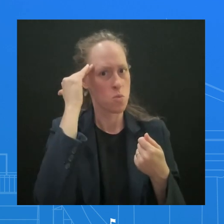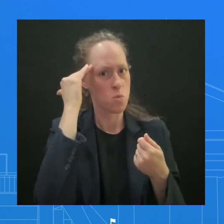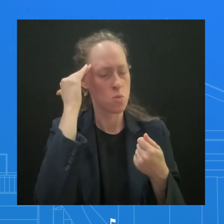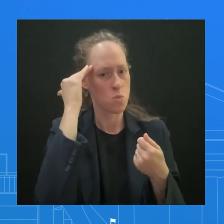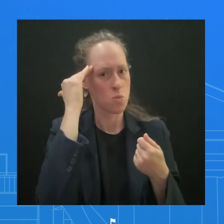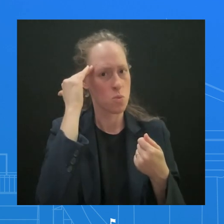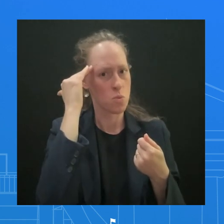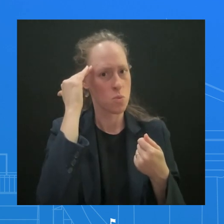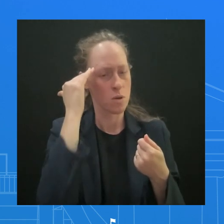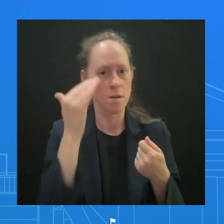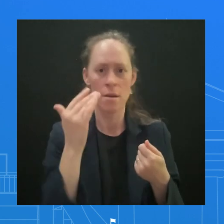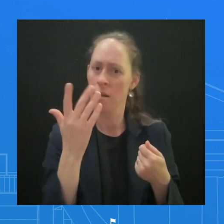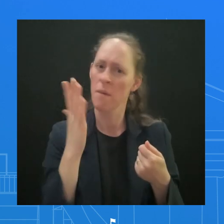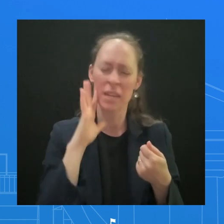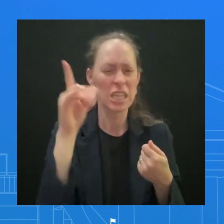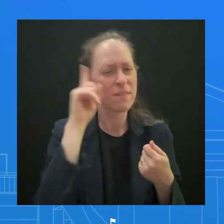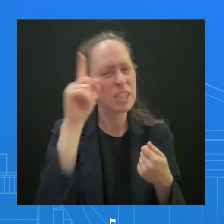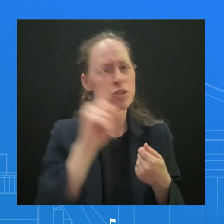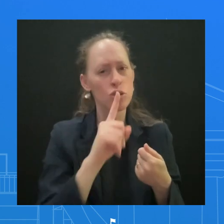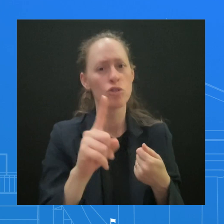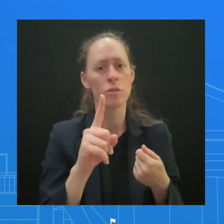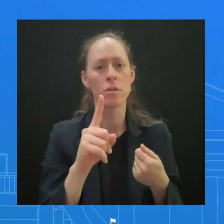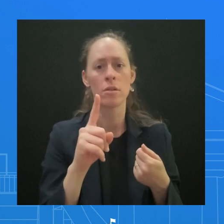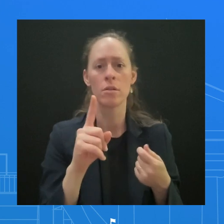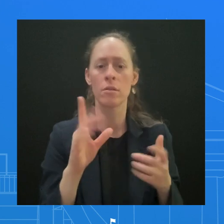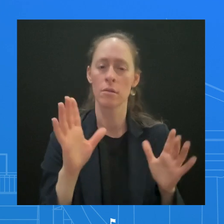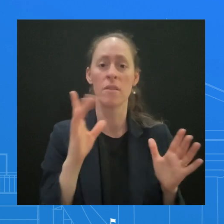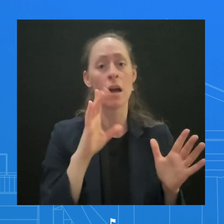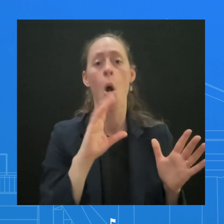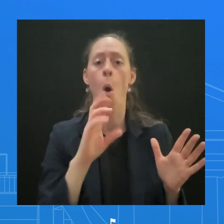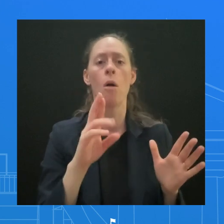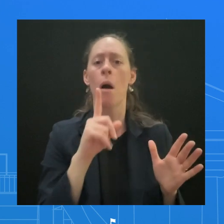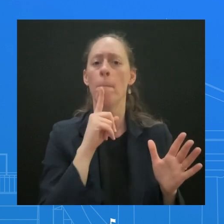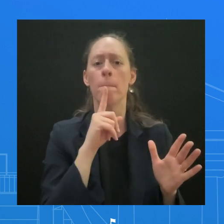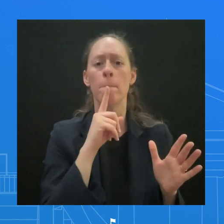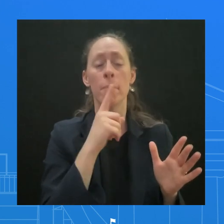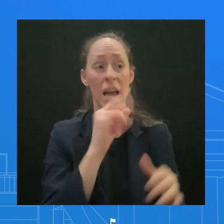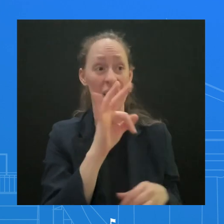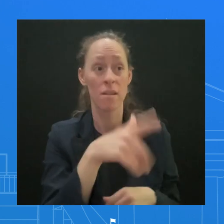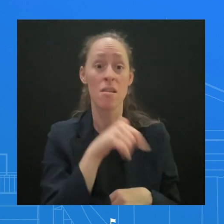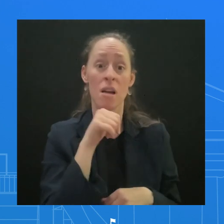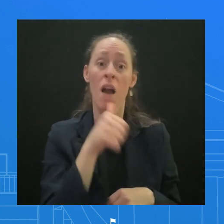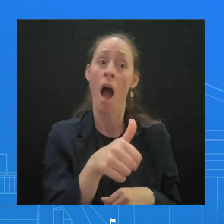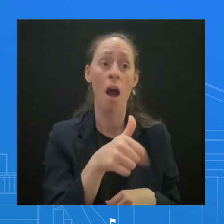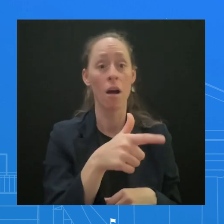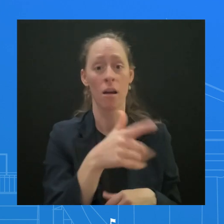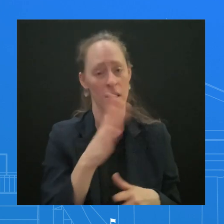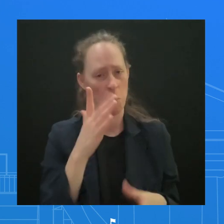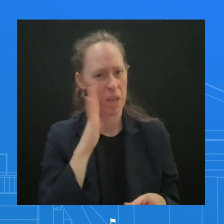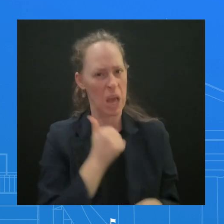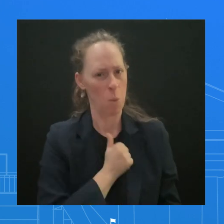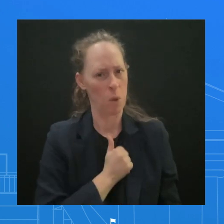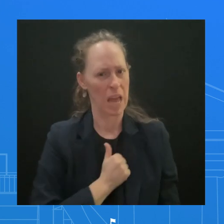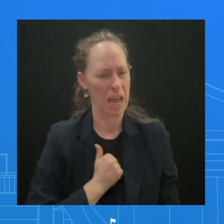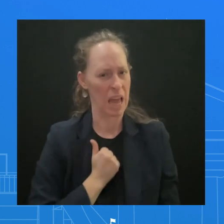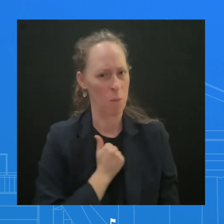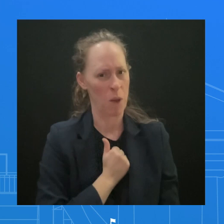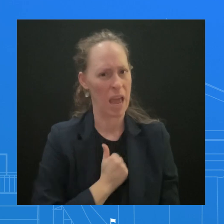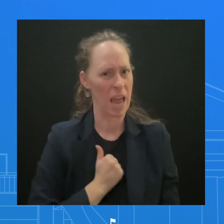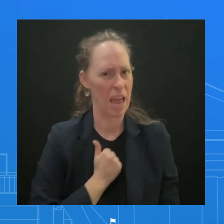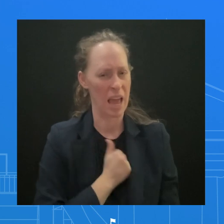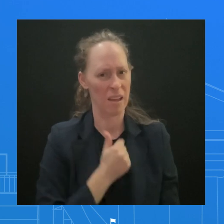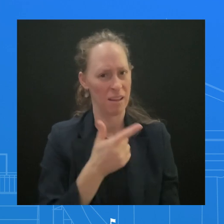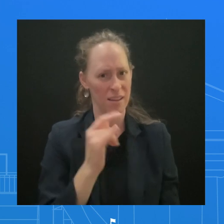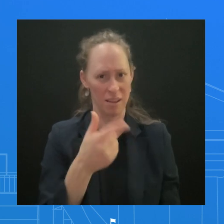that you will regret not following my direction. I am sitting here waiting for the call with my father," unquote. So just a couple of